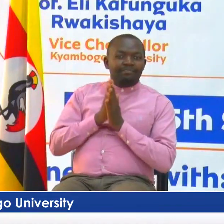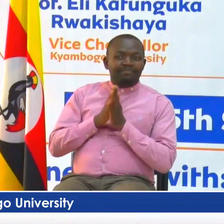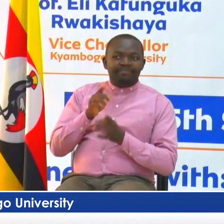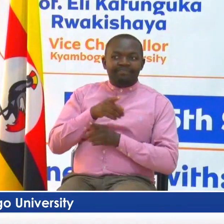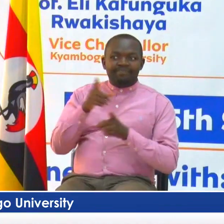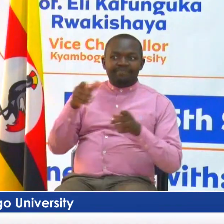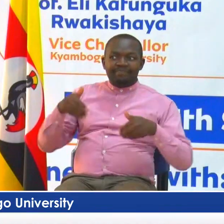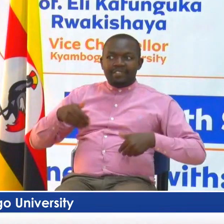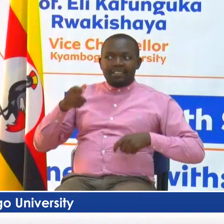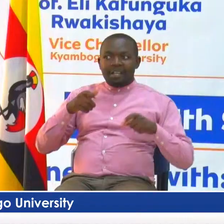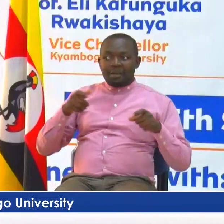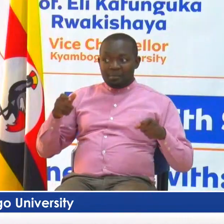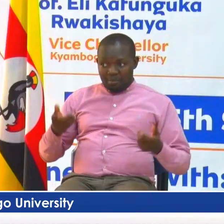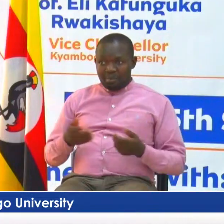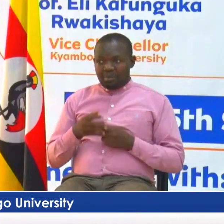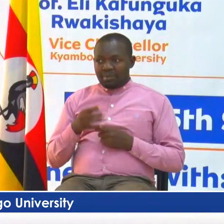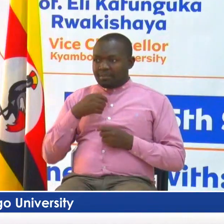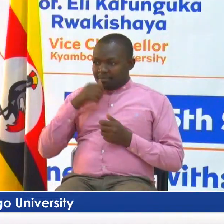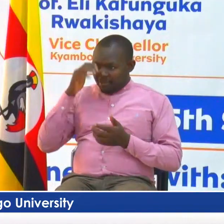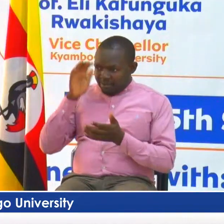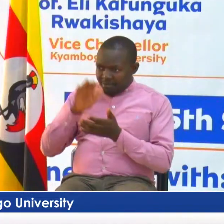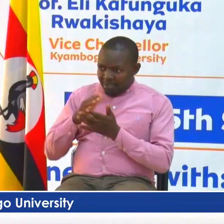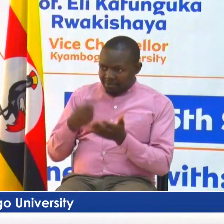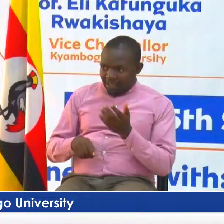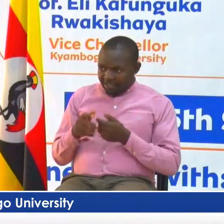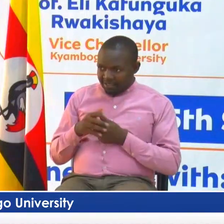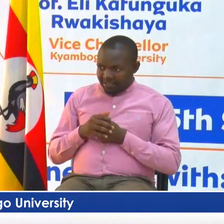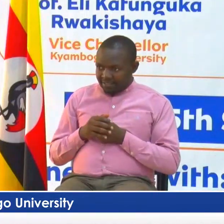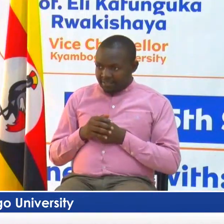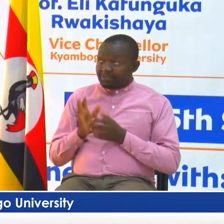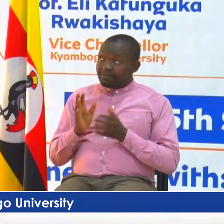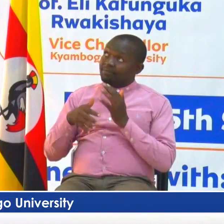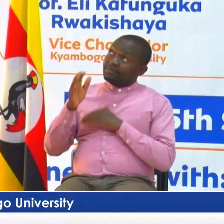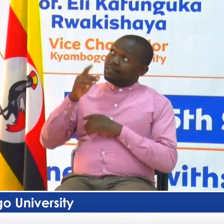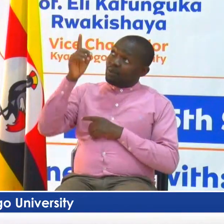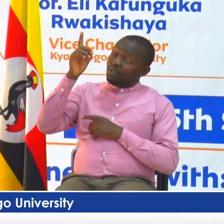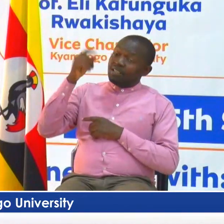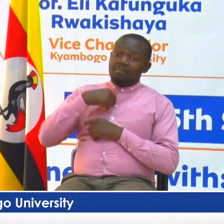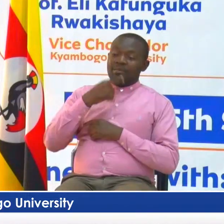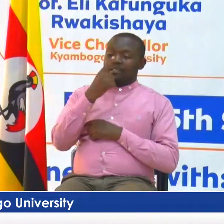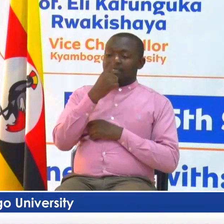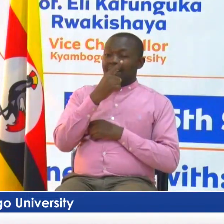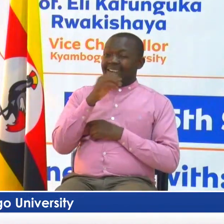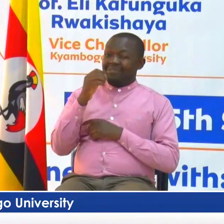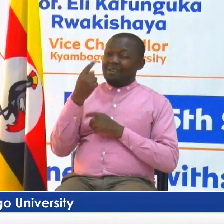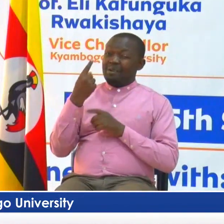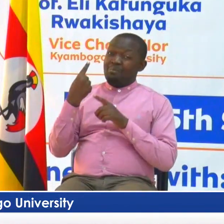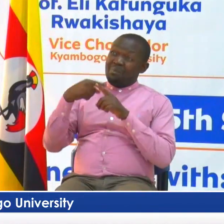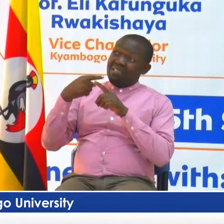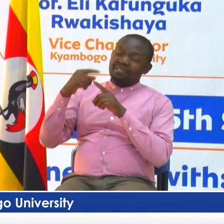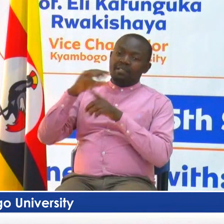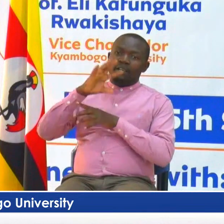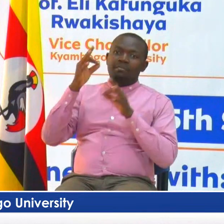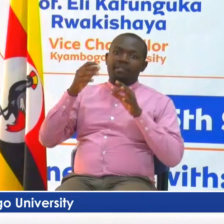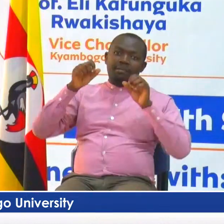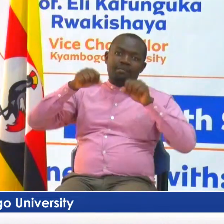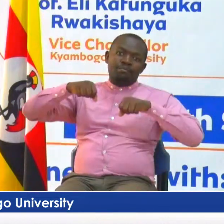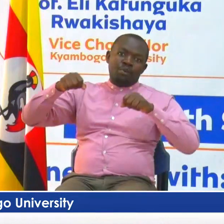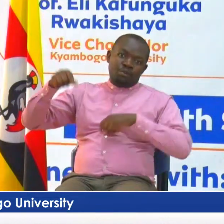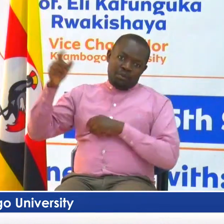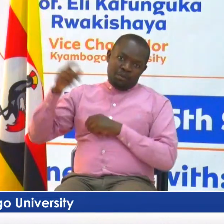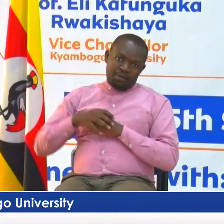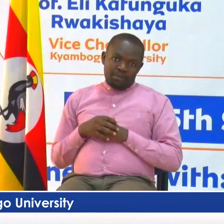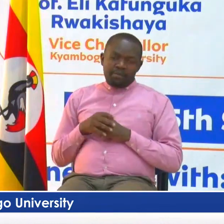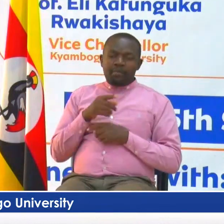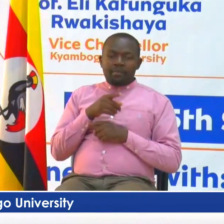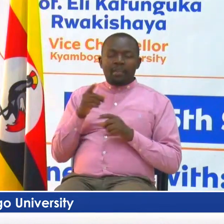people. What I believe in God 100+%. All things are possible. You